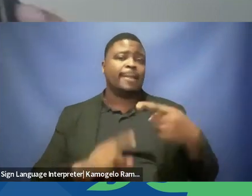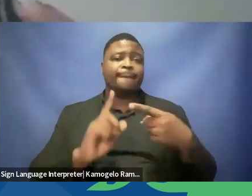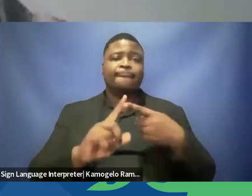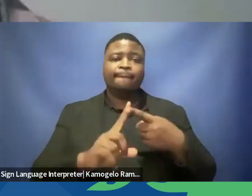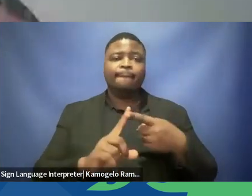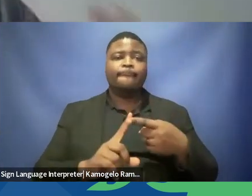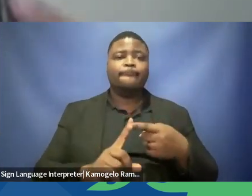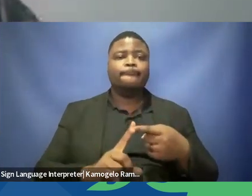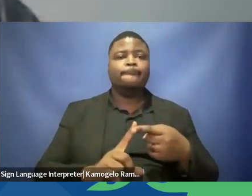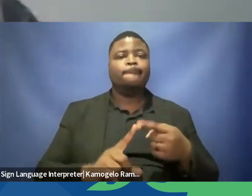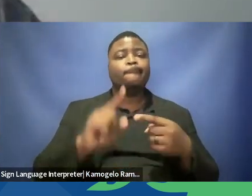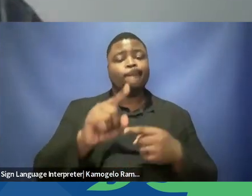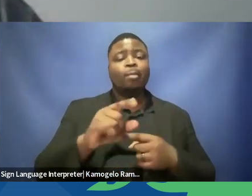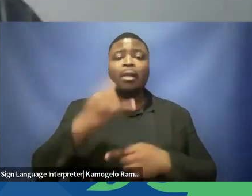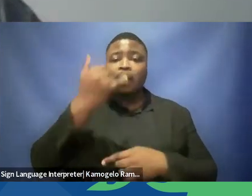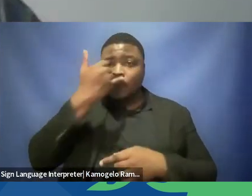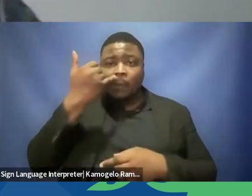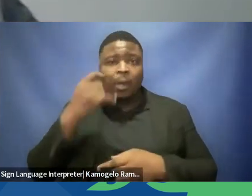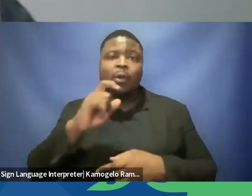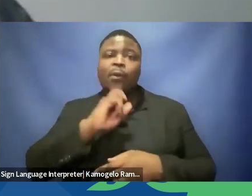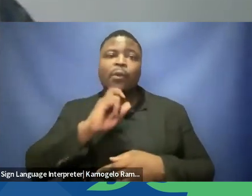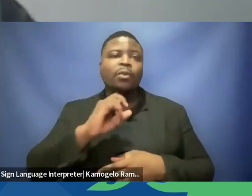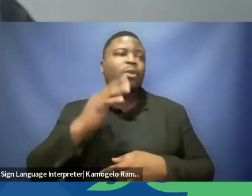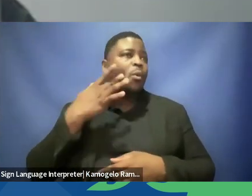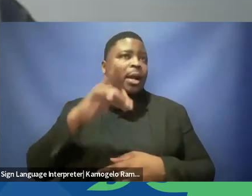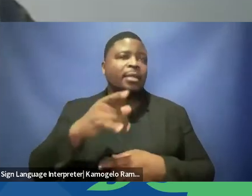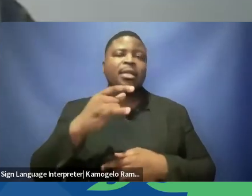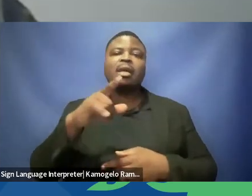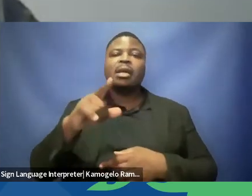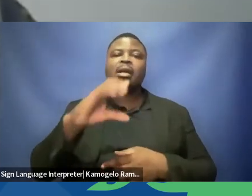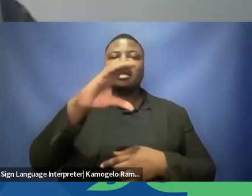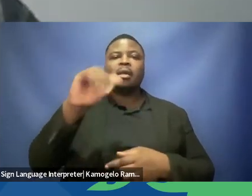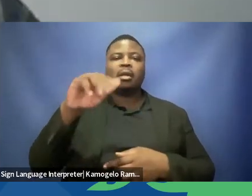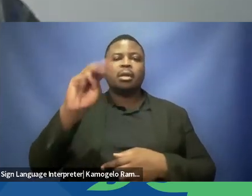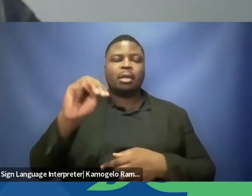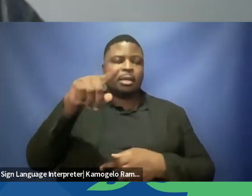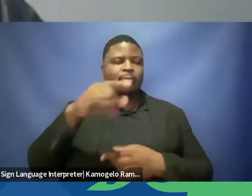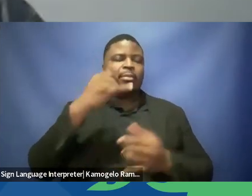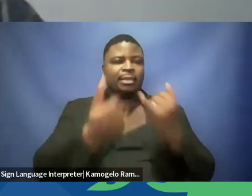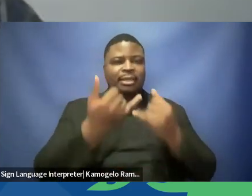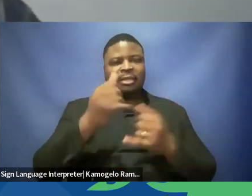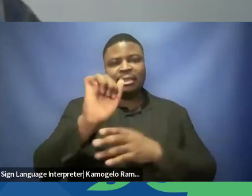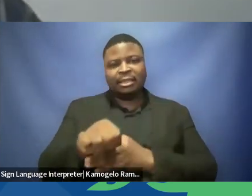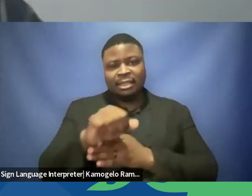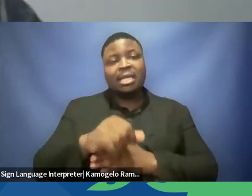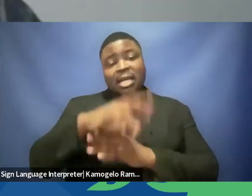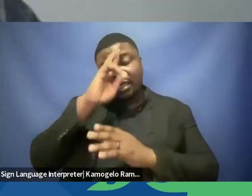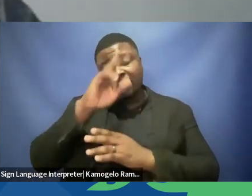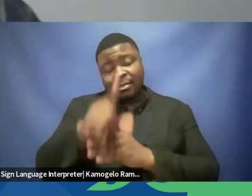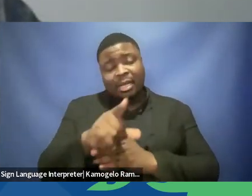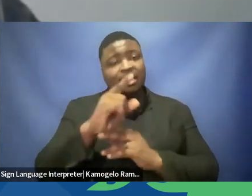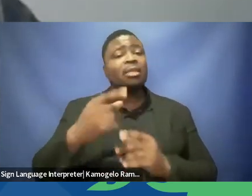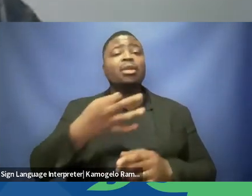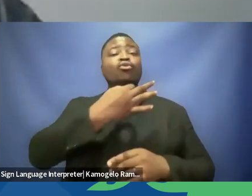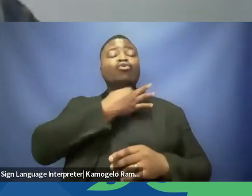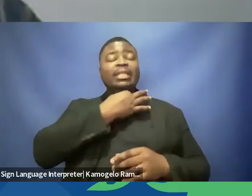chemsex. So I gave you the difference between the two, but there are cases, and you are so right. The risk is increased. I'll give you a